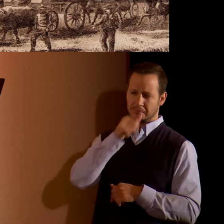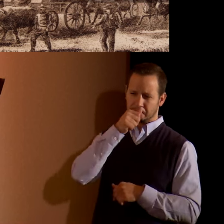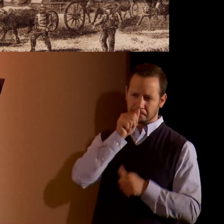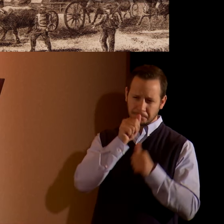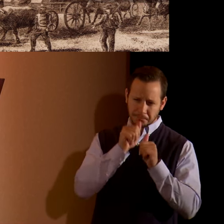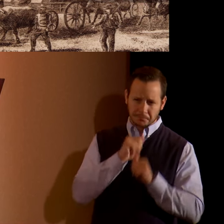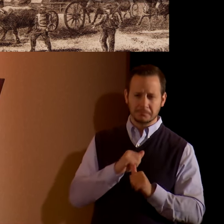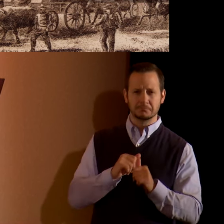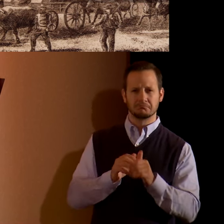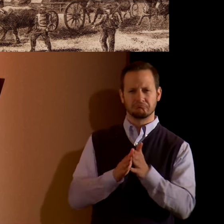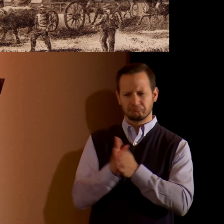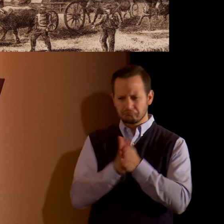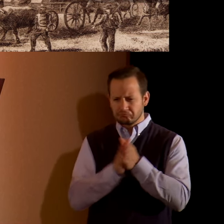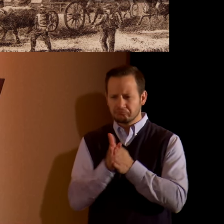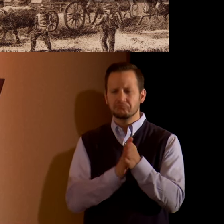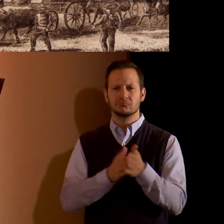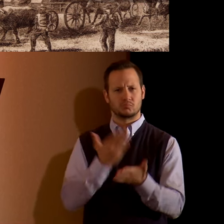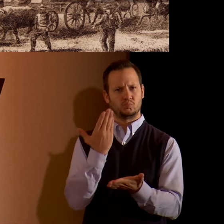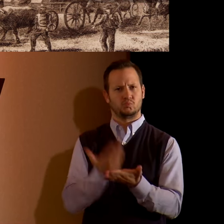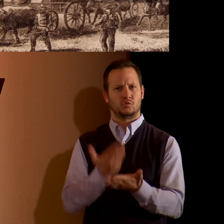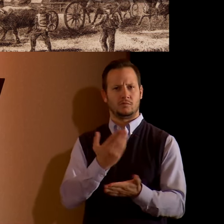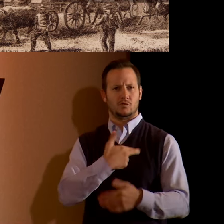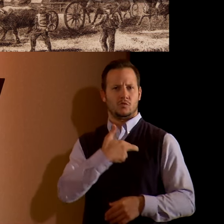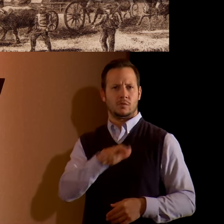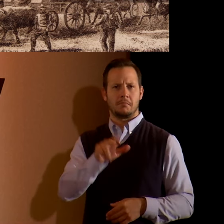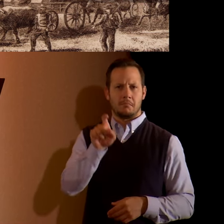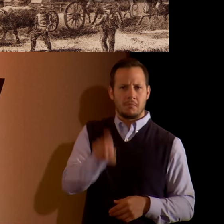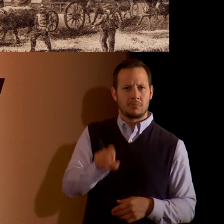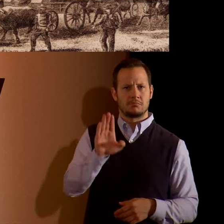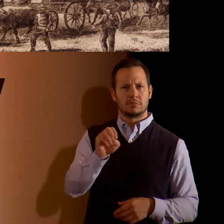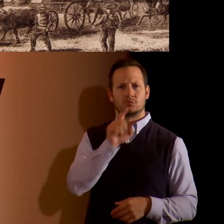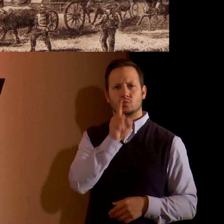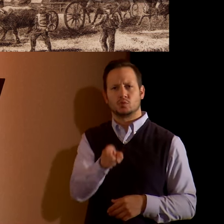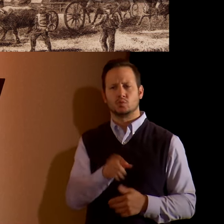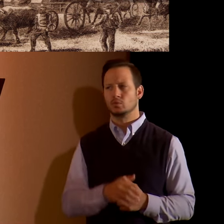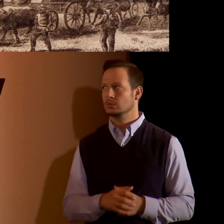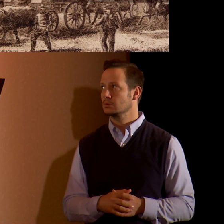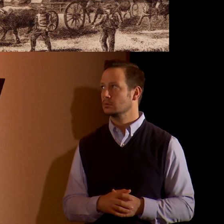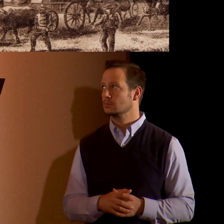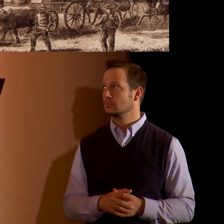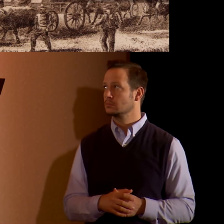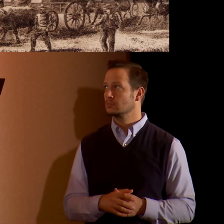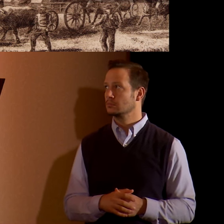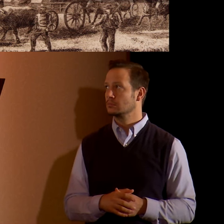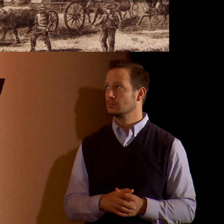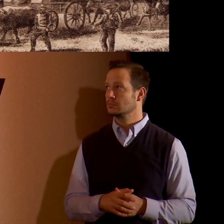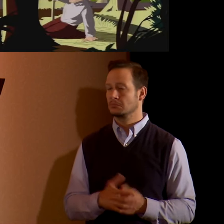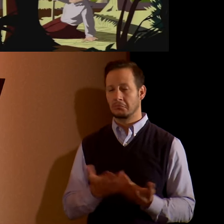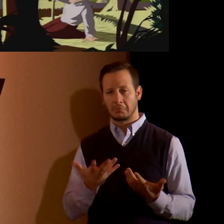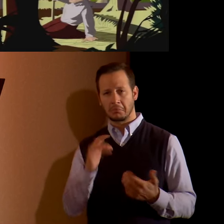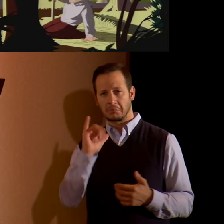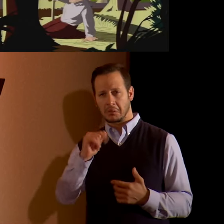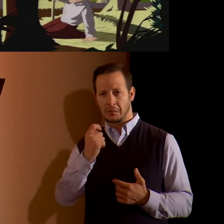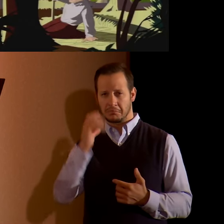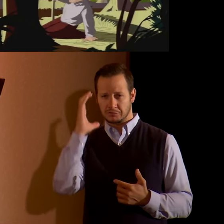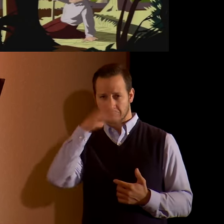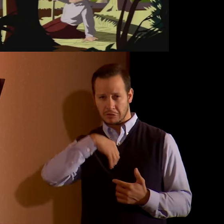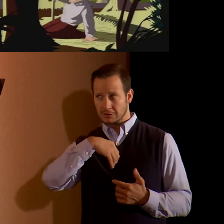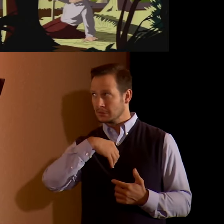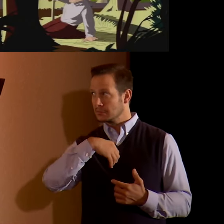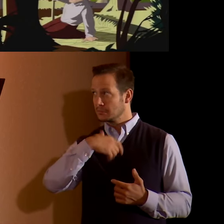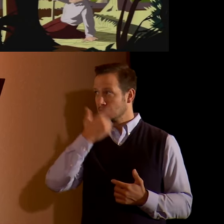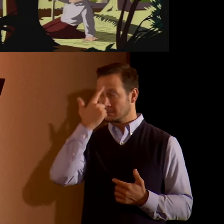determination as proof that their religion must be true, which is kind of strange because